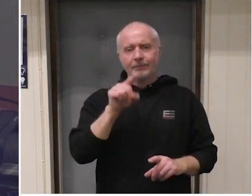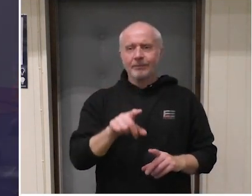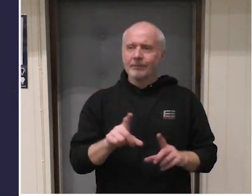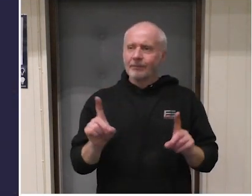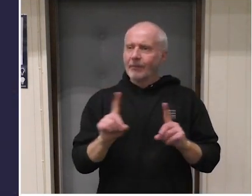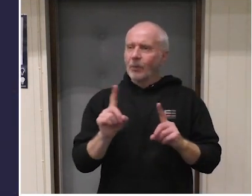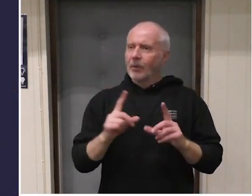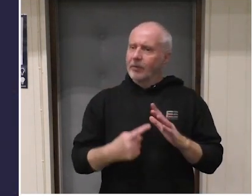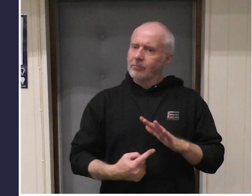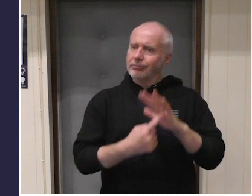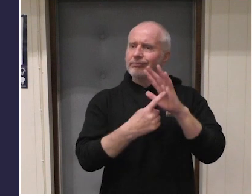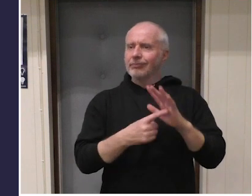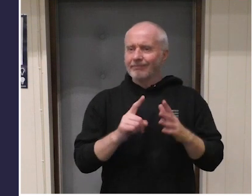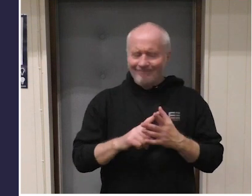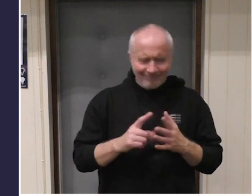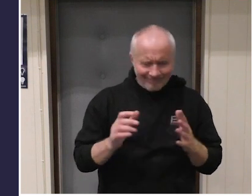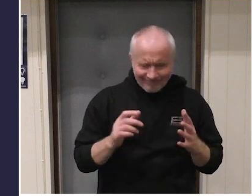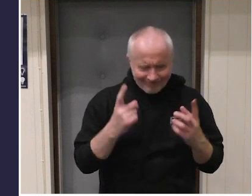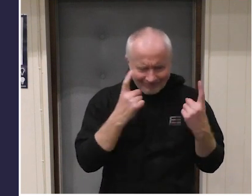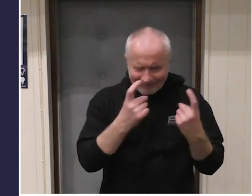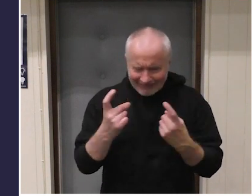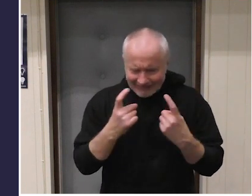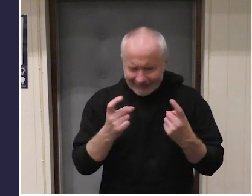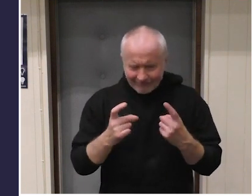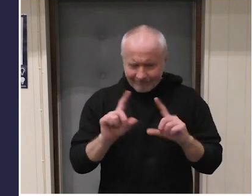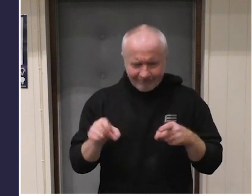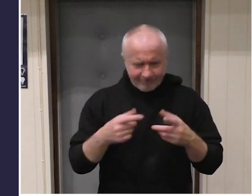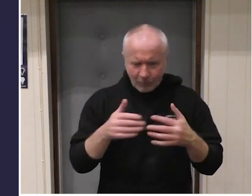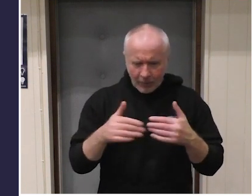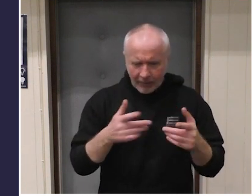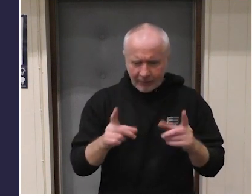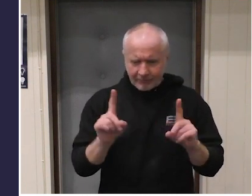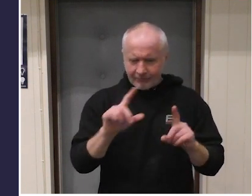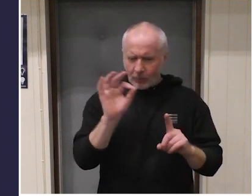most important unsolved questions in physics?